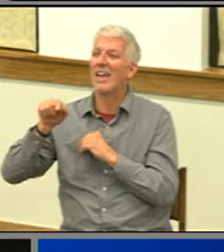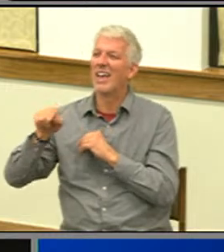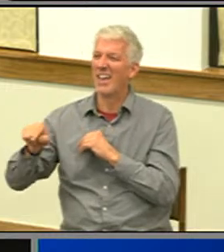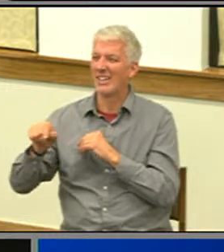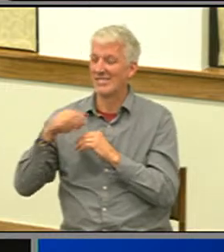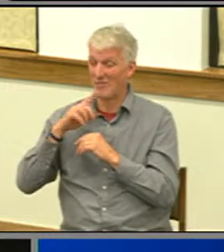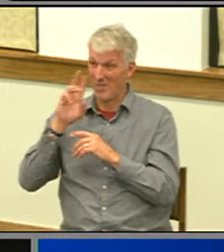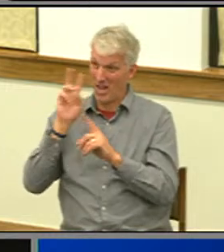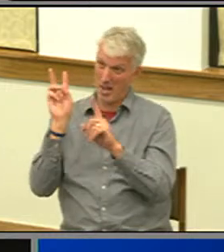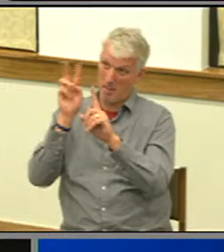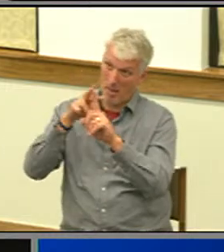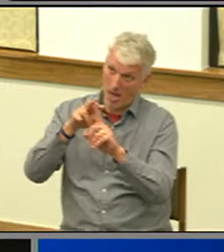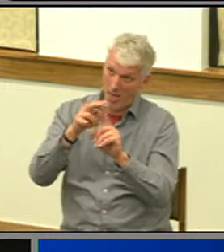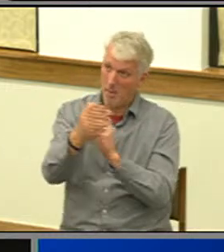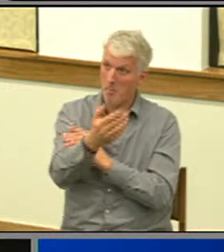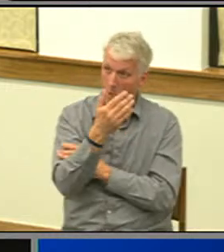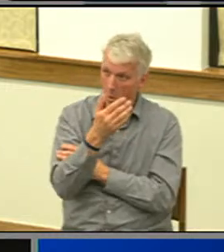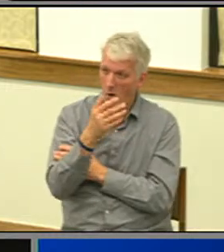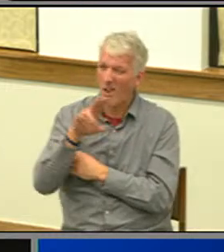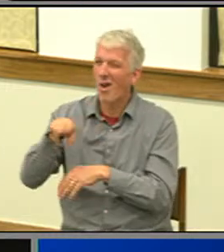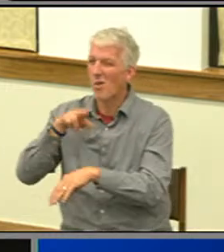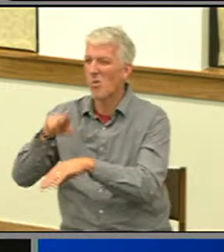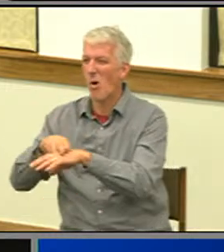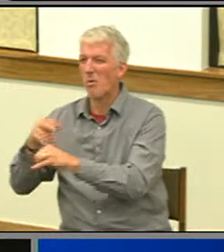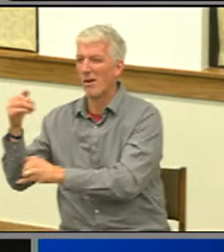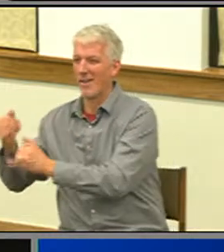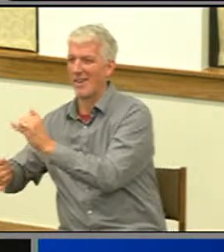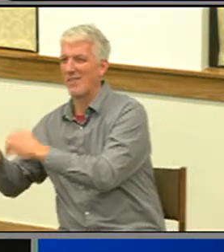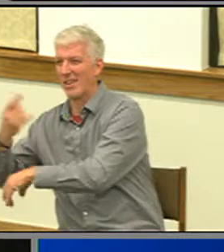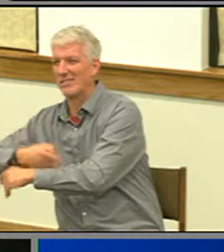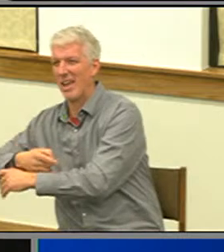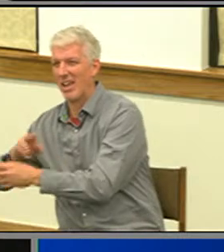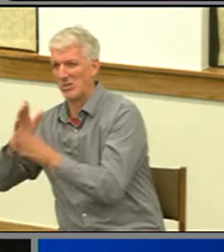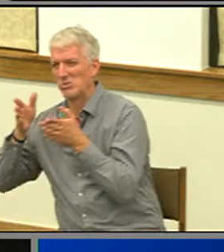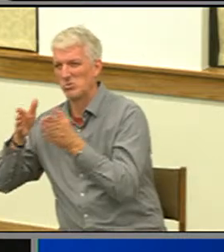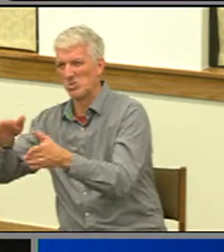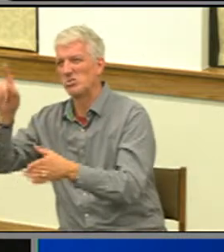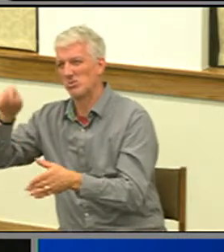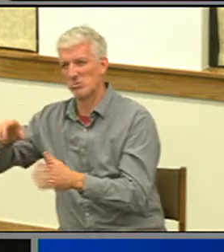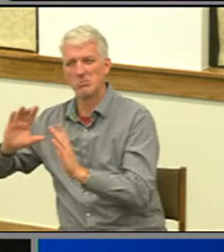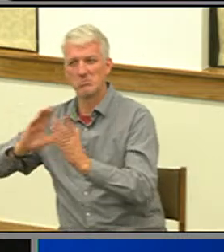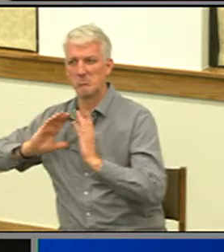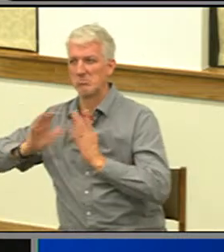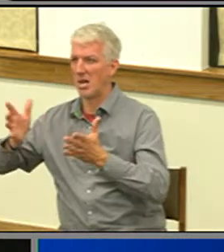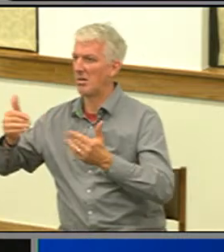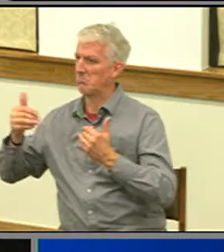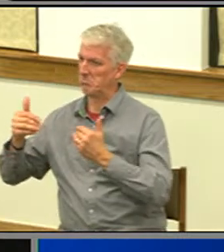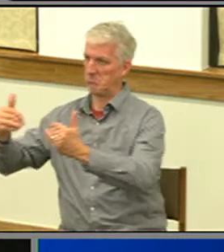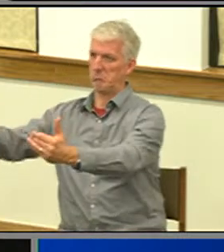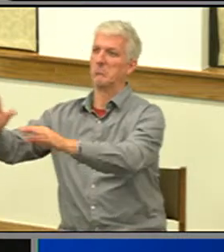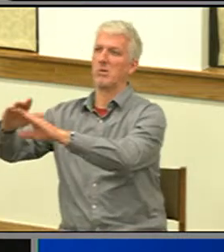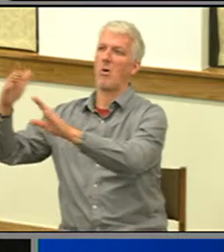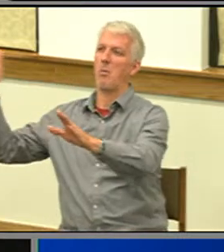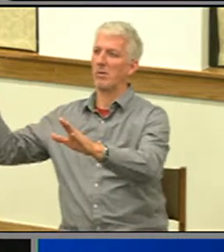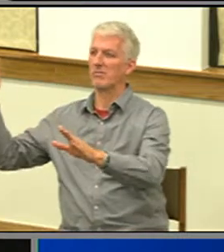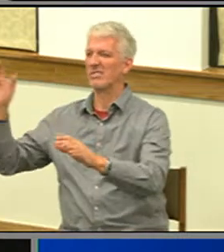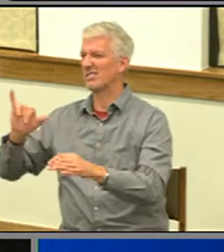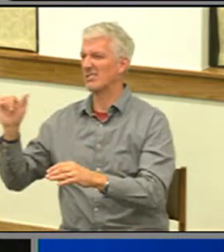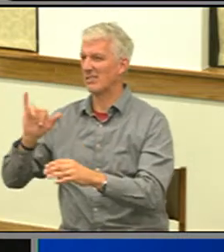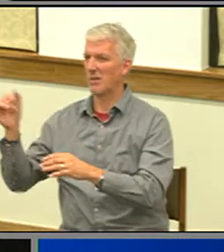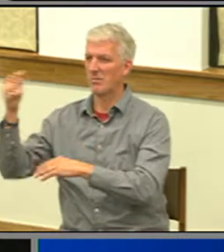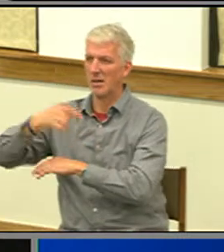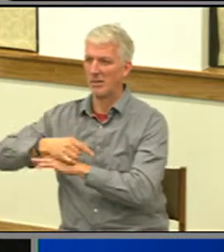in the morning, by the end of the workday, the street should be open to